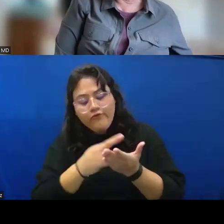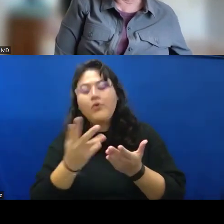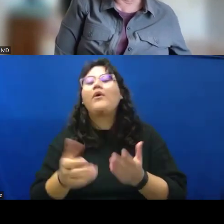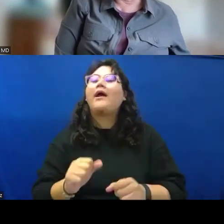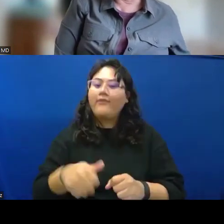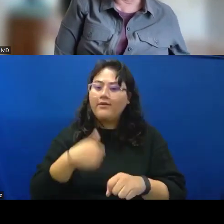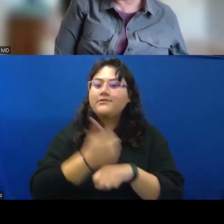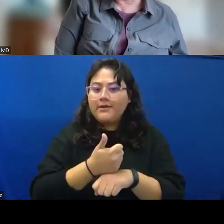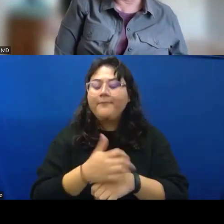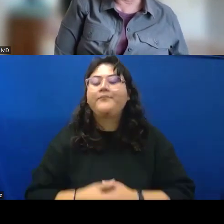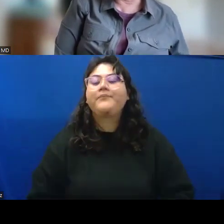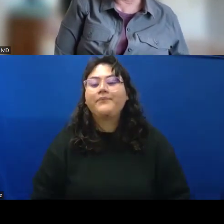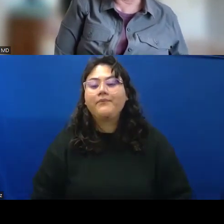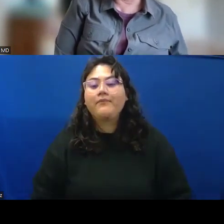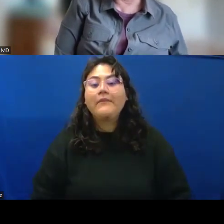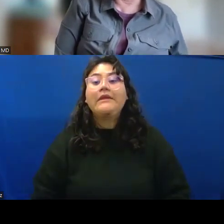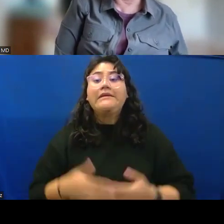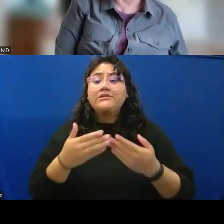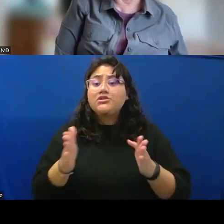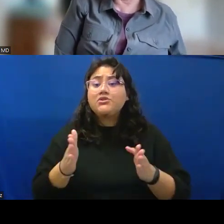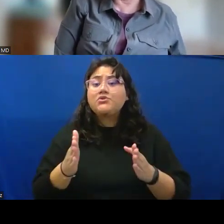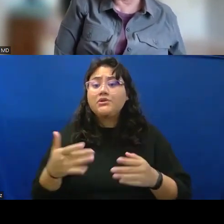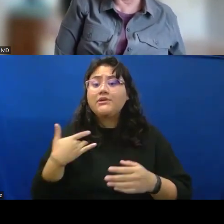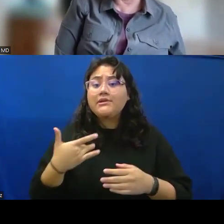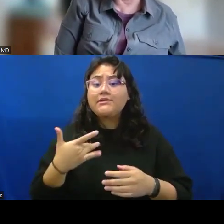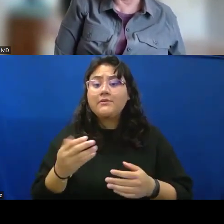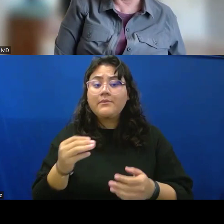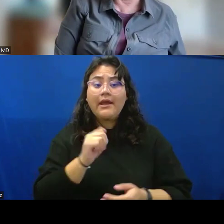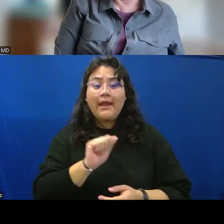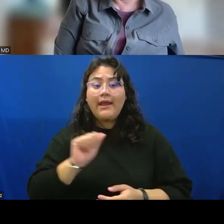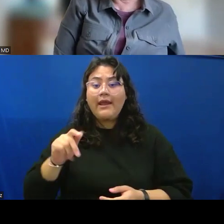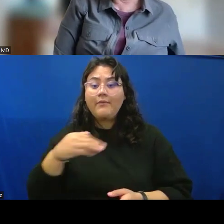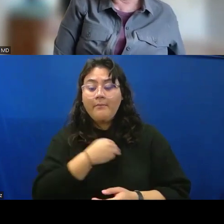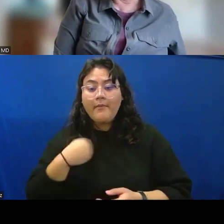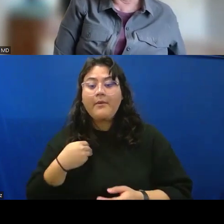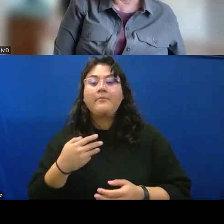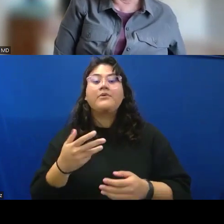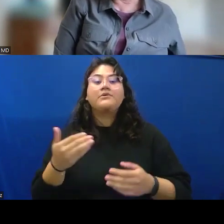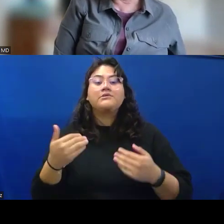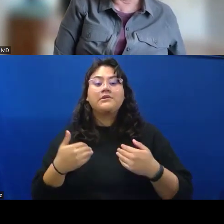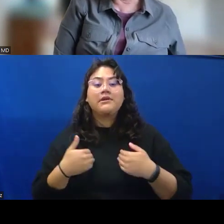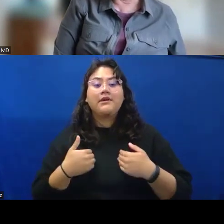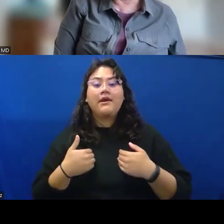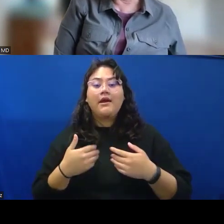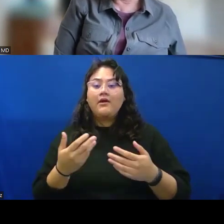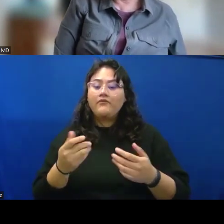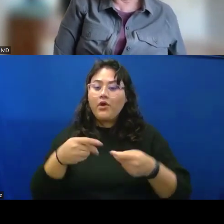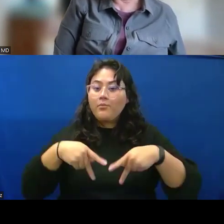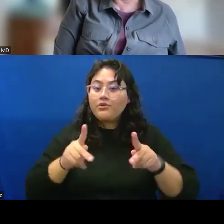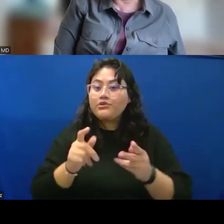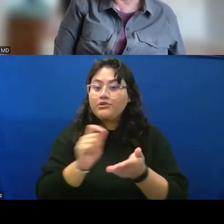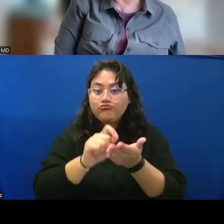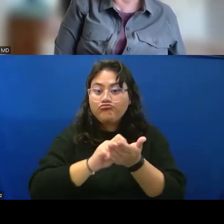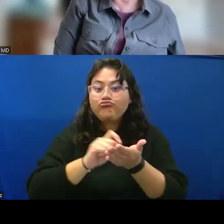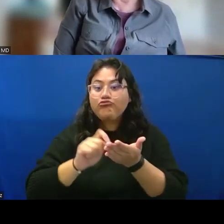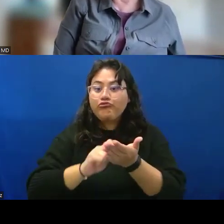Generally, relevant committees at the AAP offer members with particular expertise the opportunity to write policy. There's